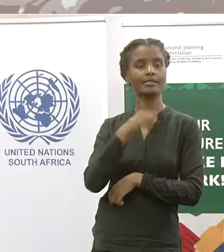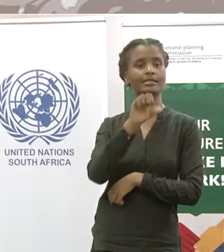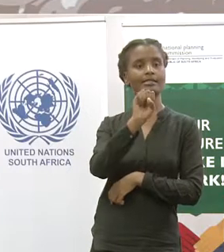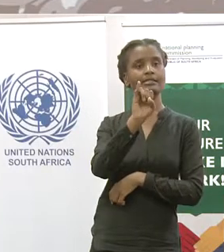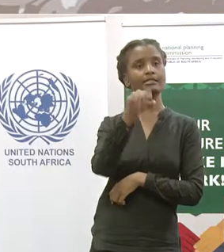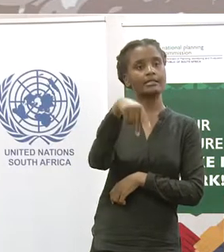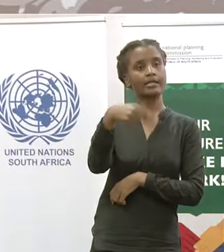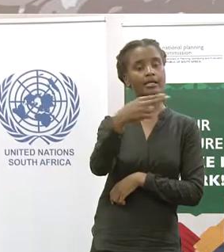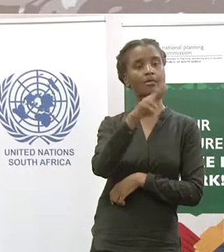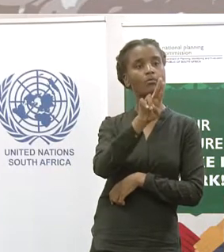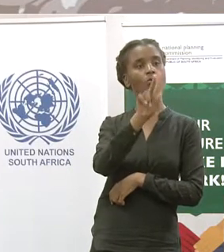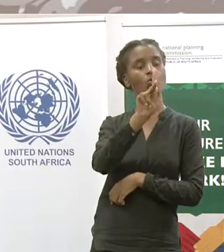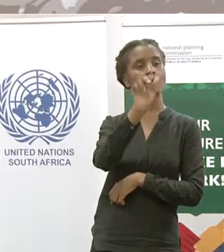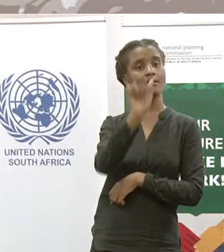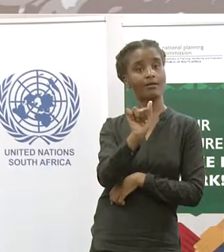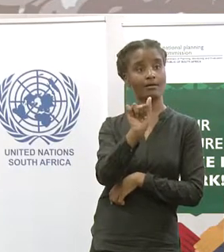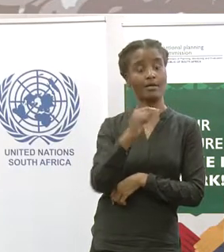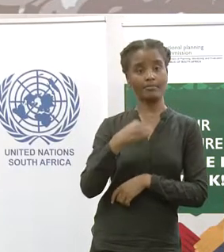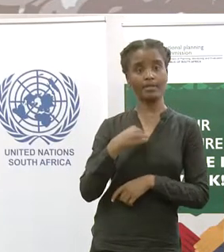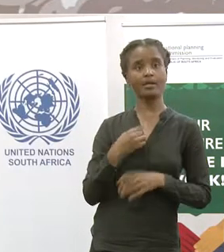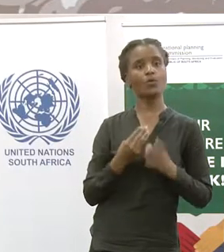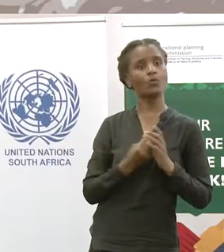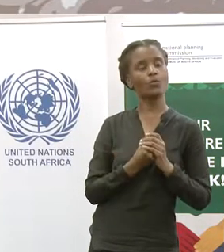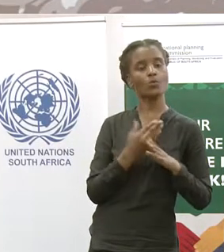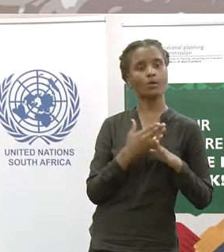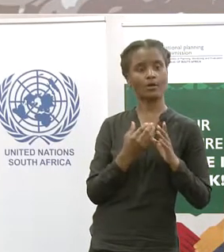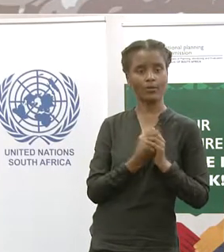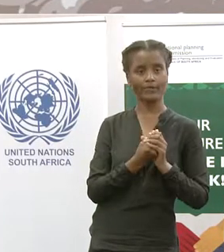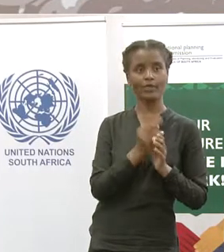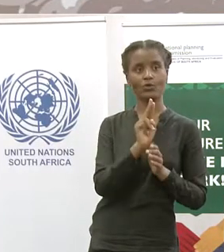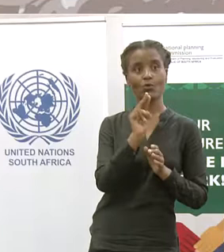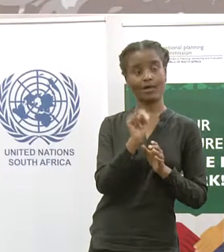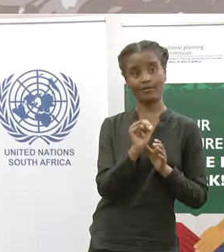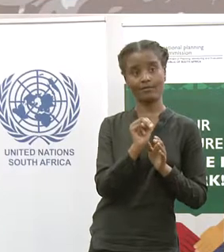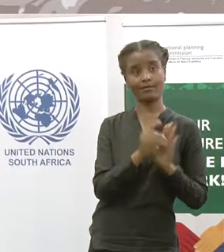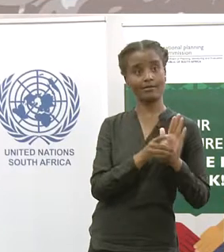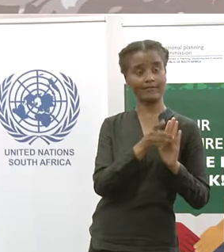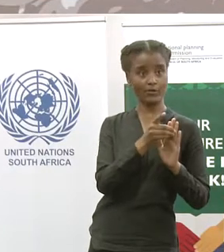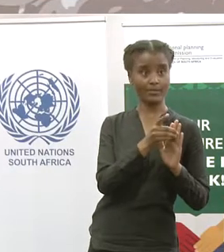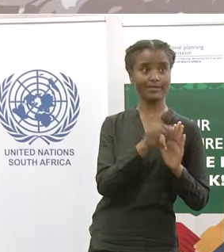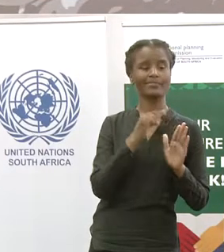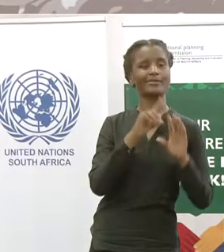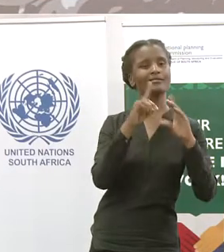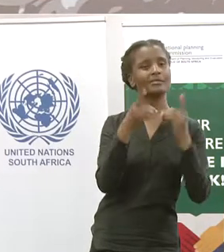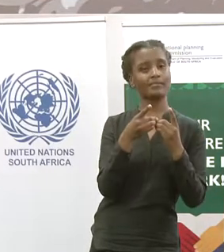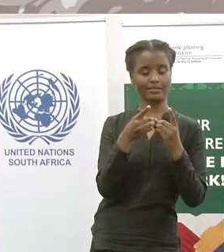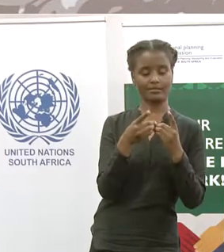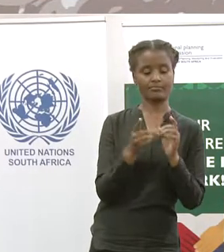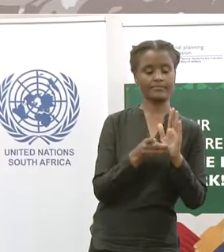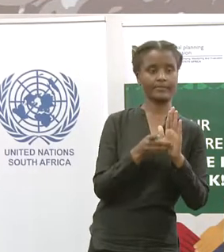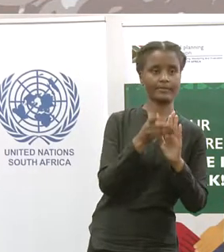with the United Nations Development Program and the Department of Planning, Monitoring and Evaluation as